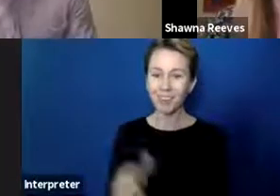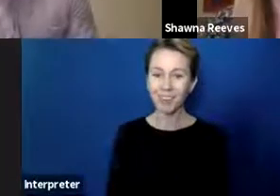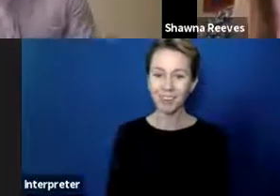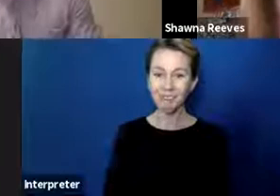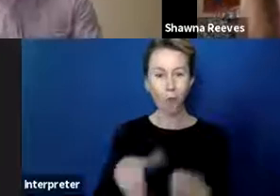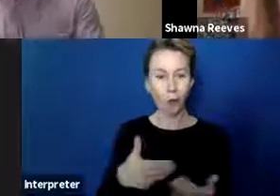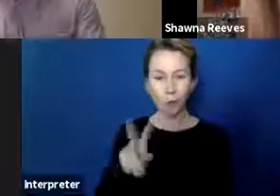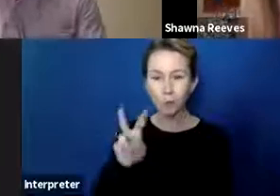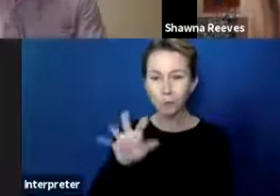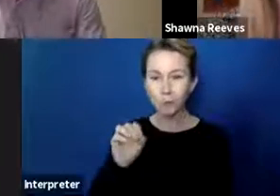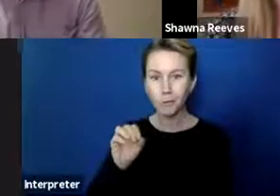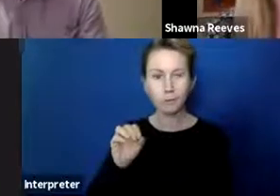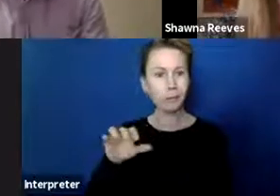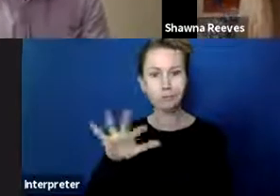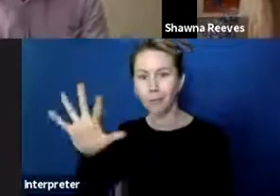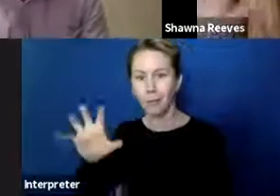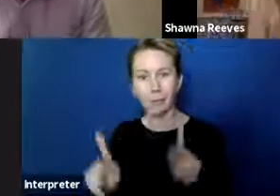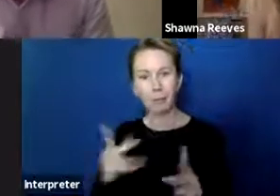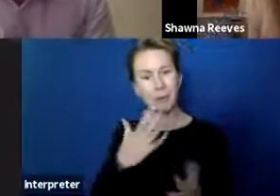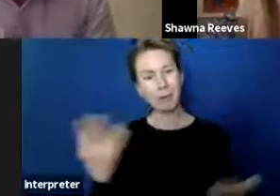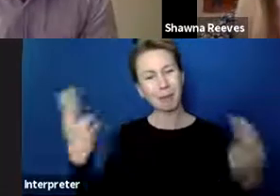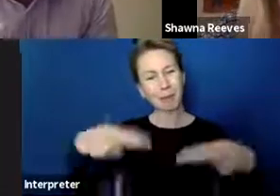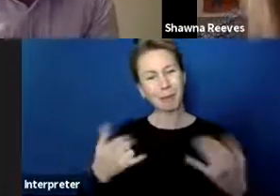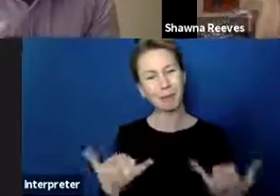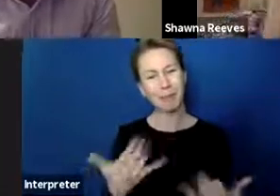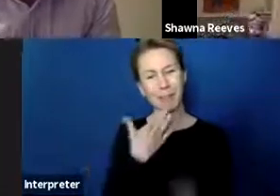and handouts as well, and if the recording worked,